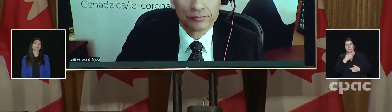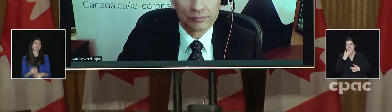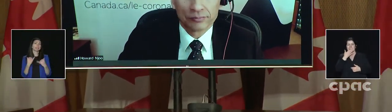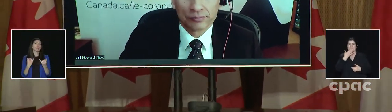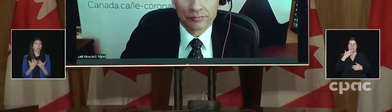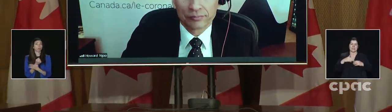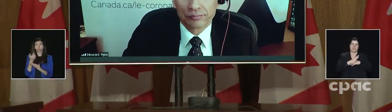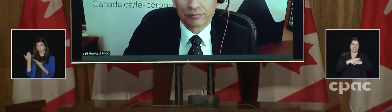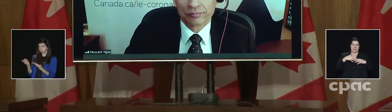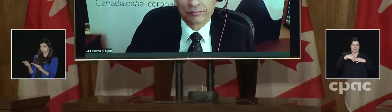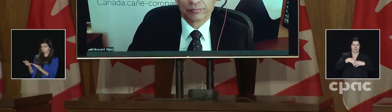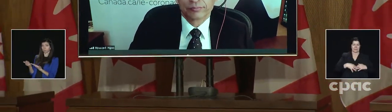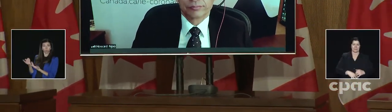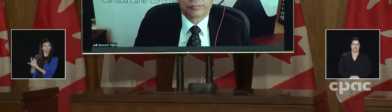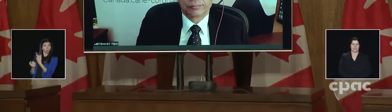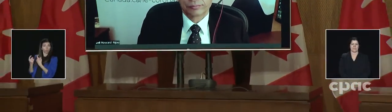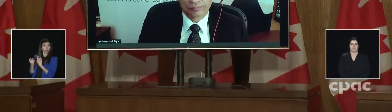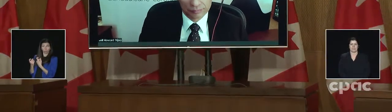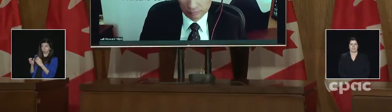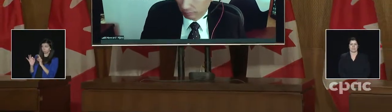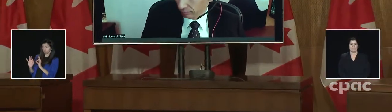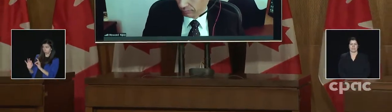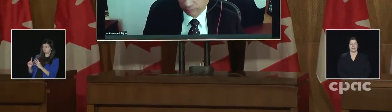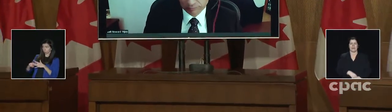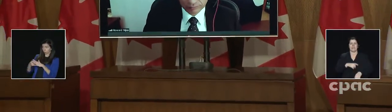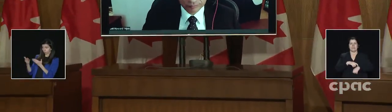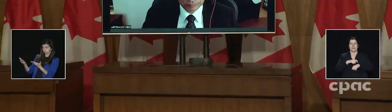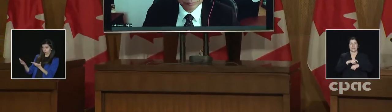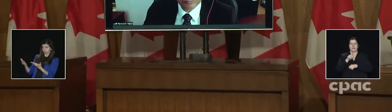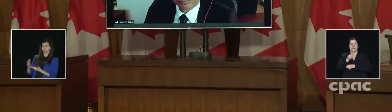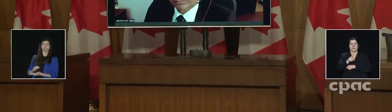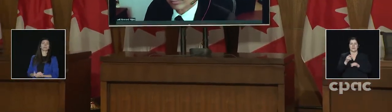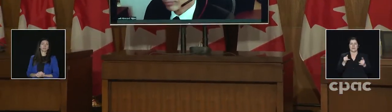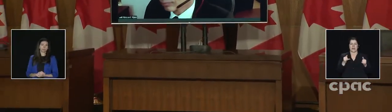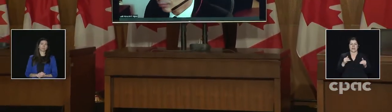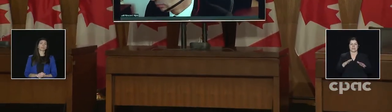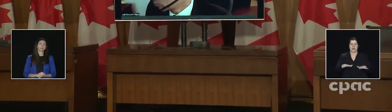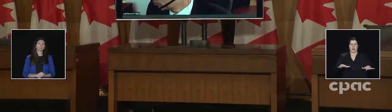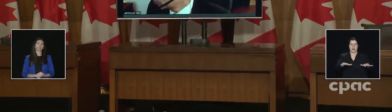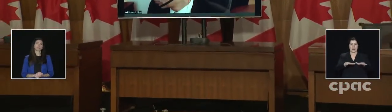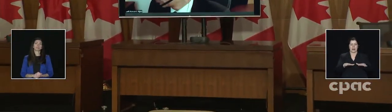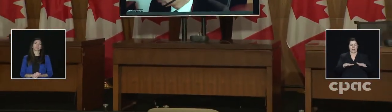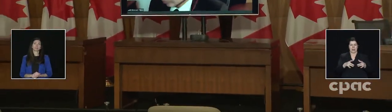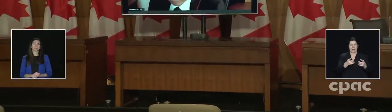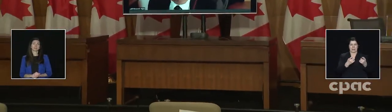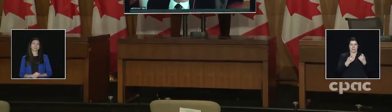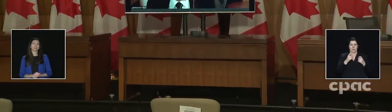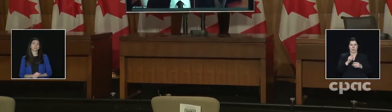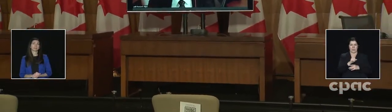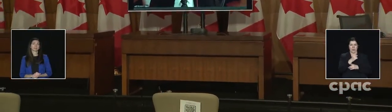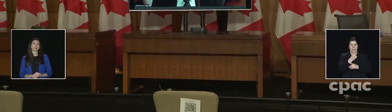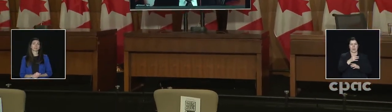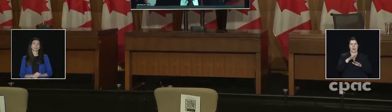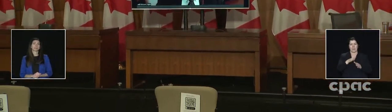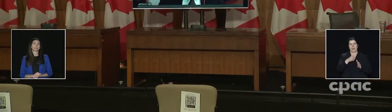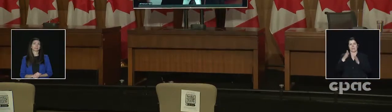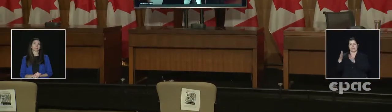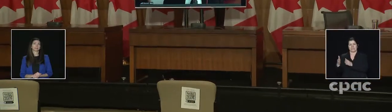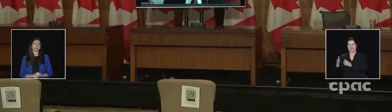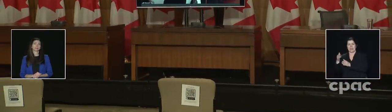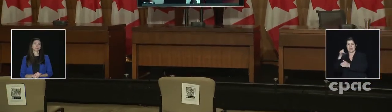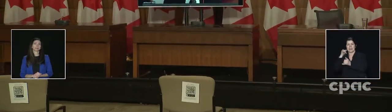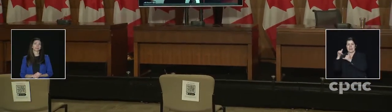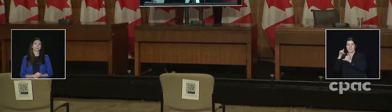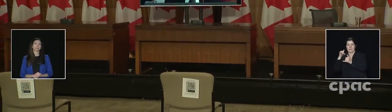with questions in the room. Those who want to ask a question, go to the mic, and then we will go to questions on the phone. It's one question,